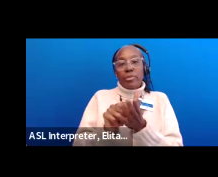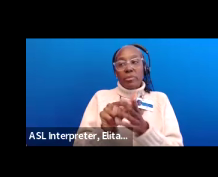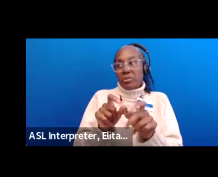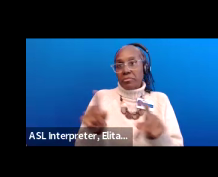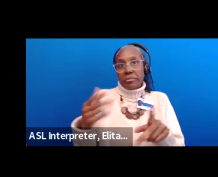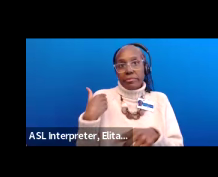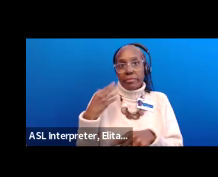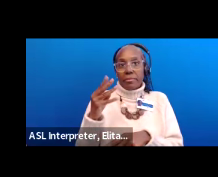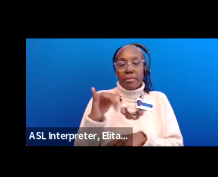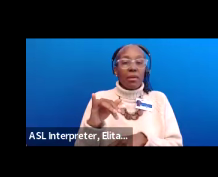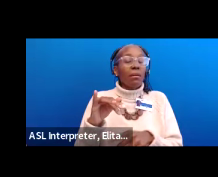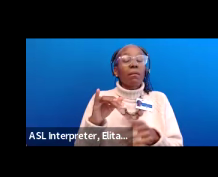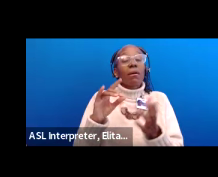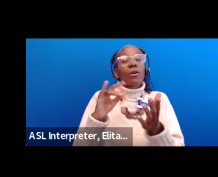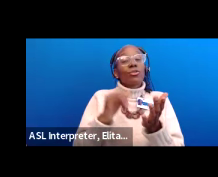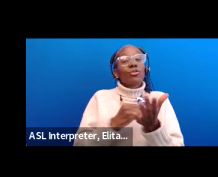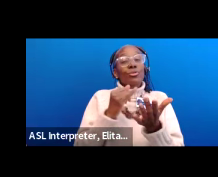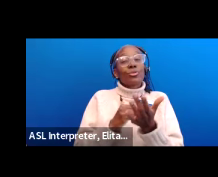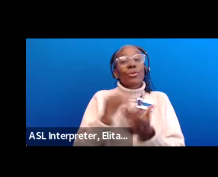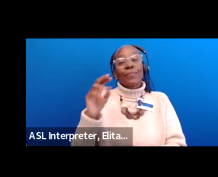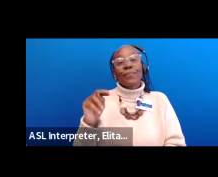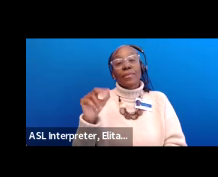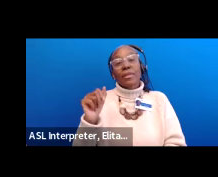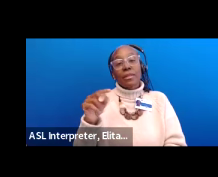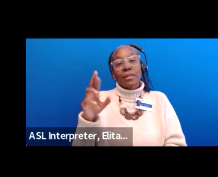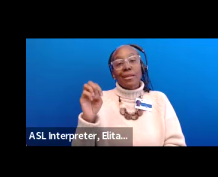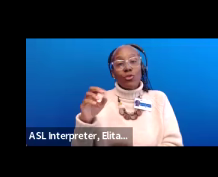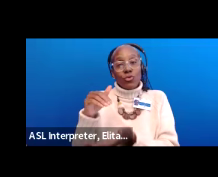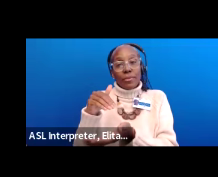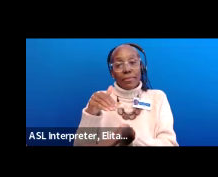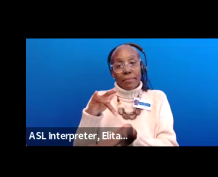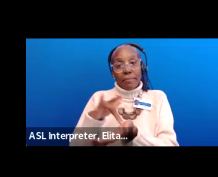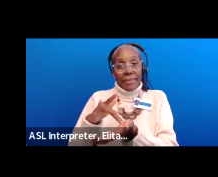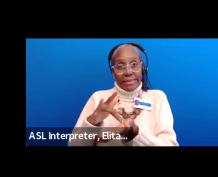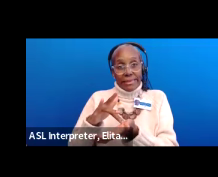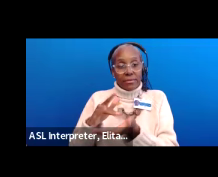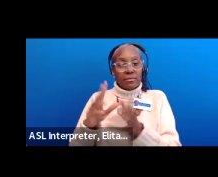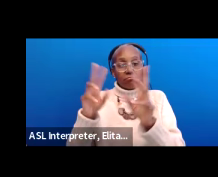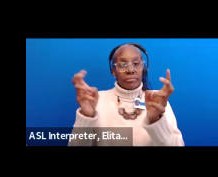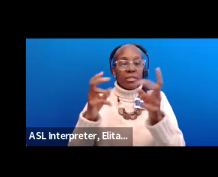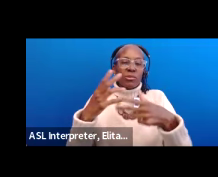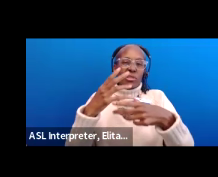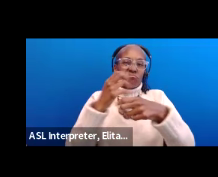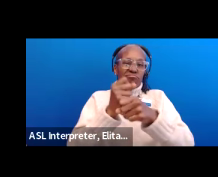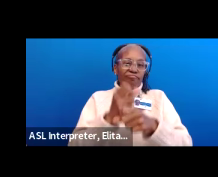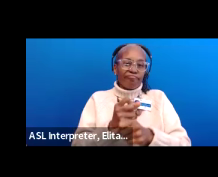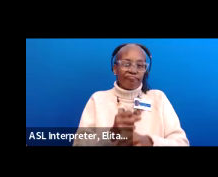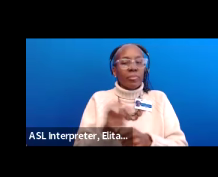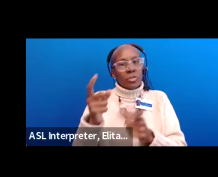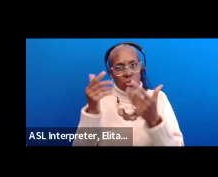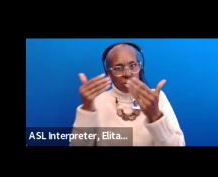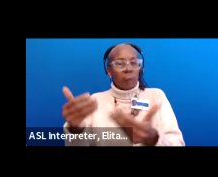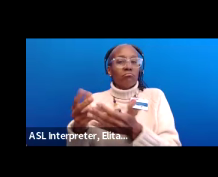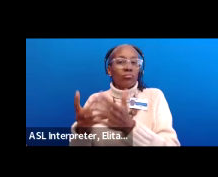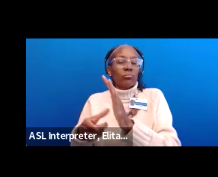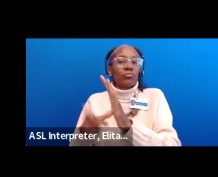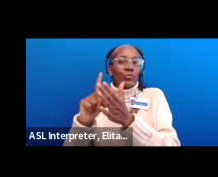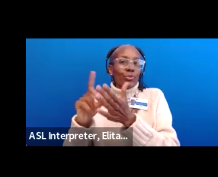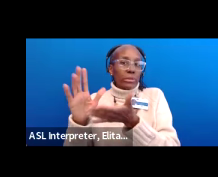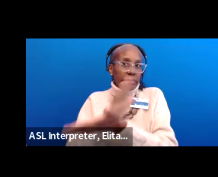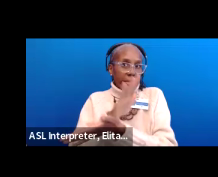May in the journal Nature Medicine. And as we go on to the next slide, we'll just see the highlights of those results, but you're all welcome to review the paper.